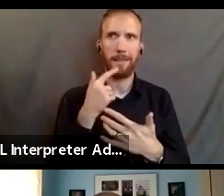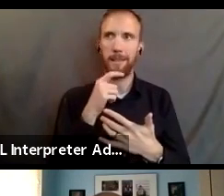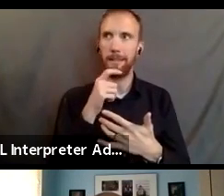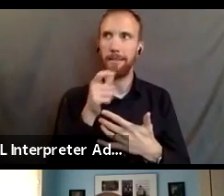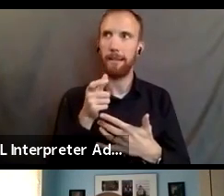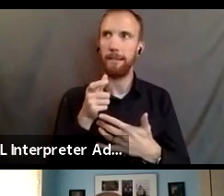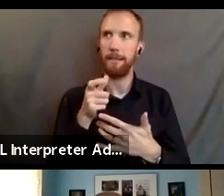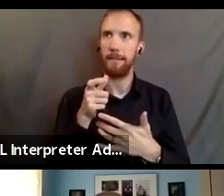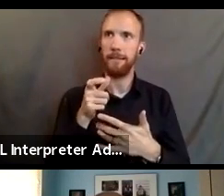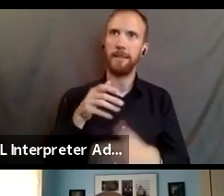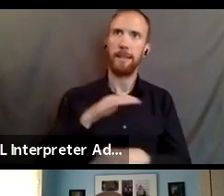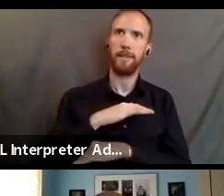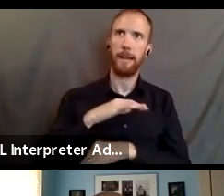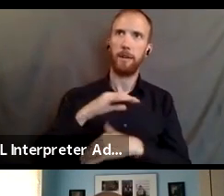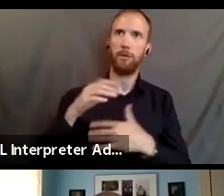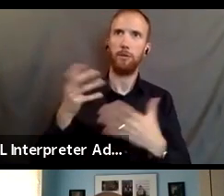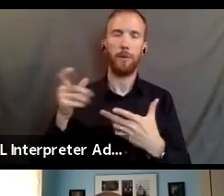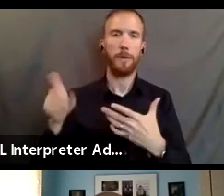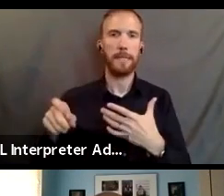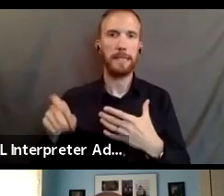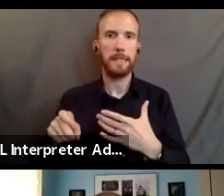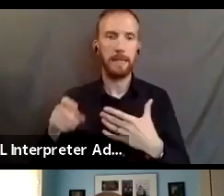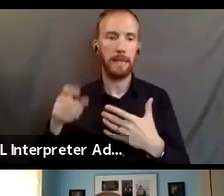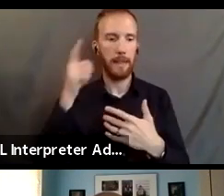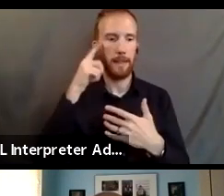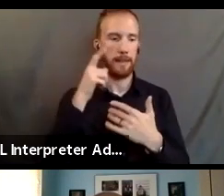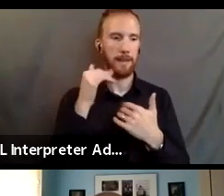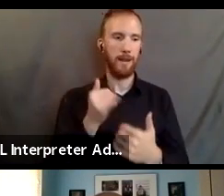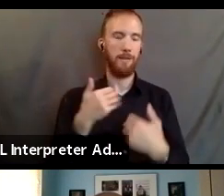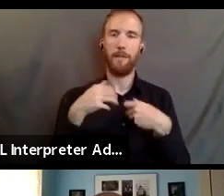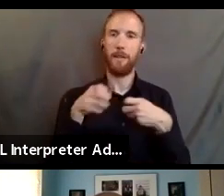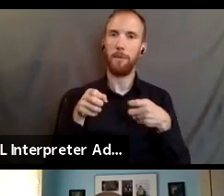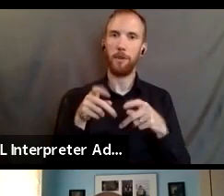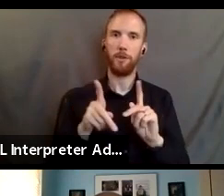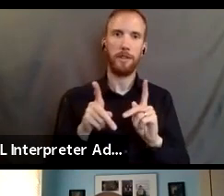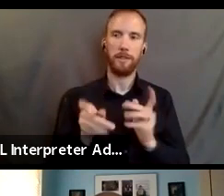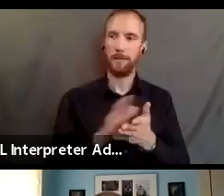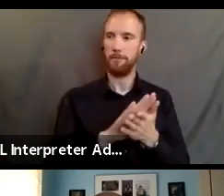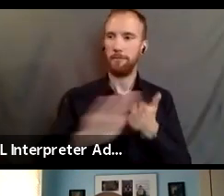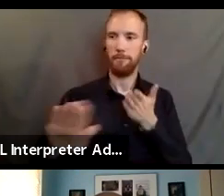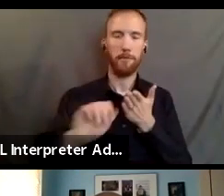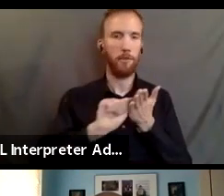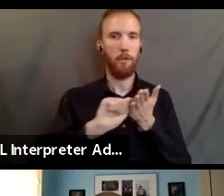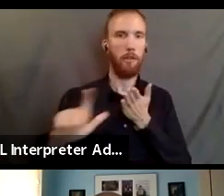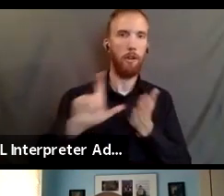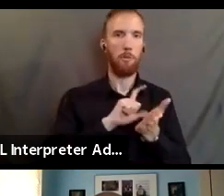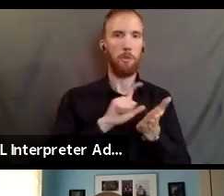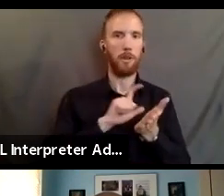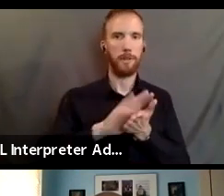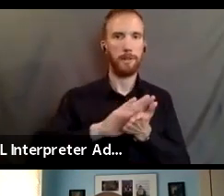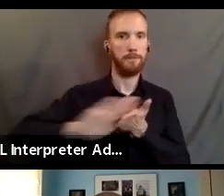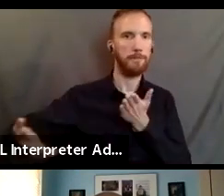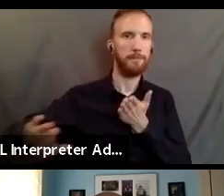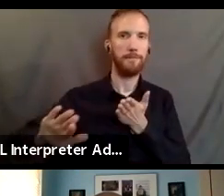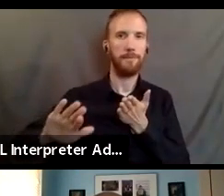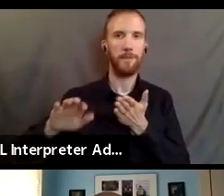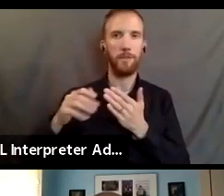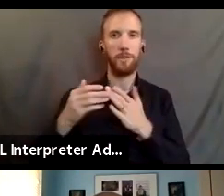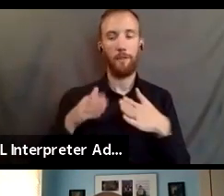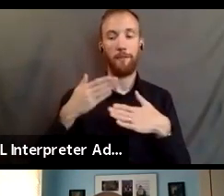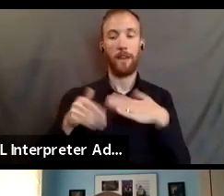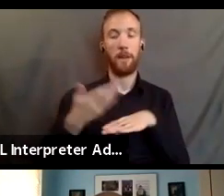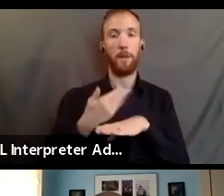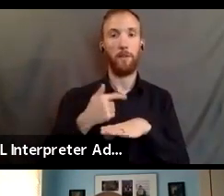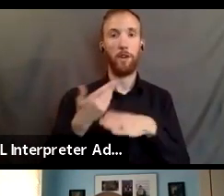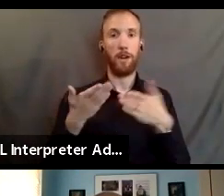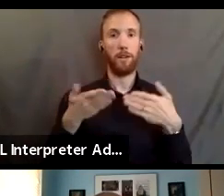to free our schools completely both police and just lastly in the final moments as i close the resolution that was proposed